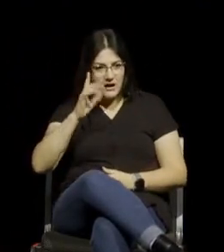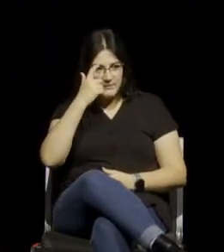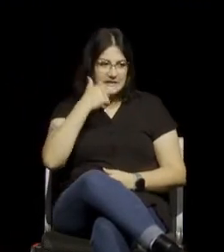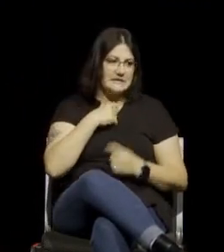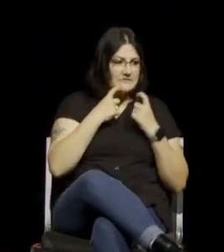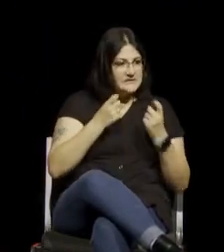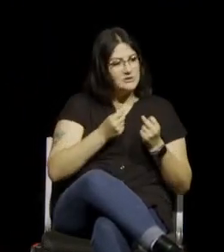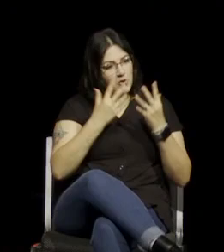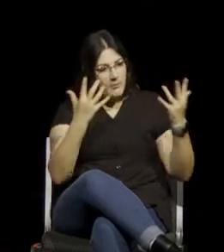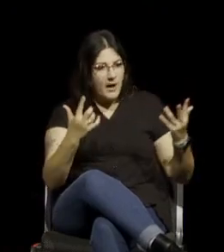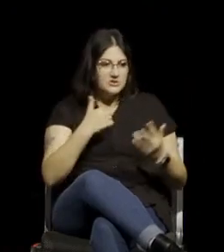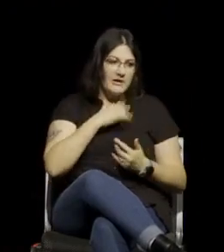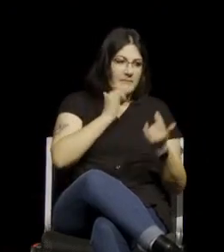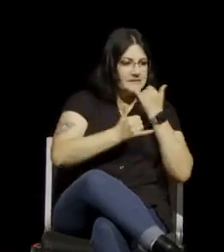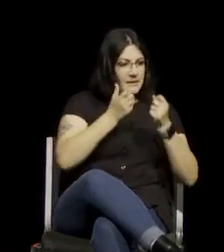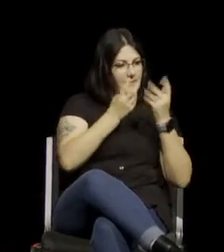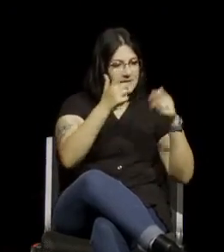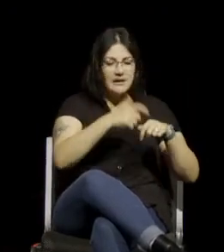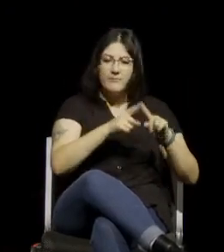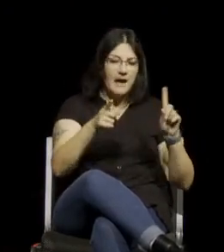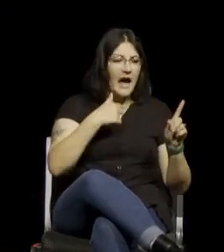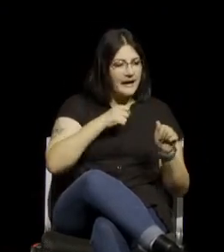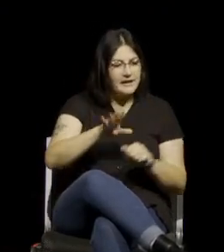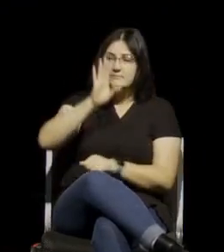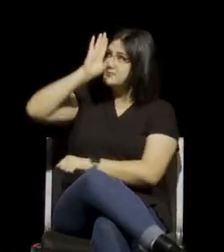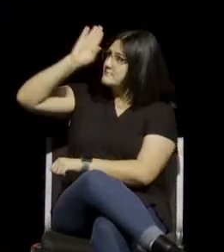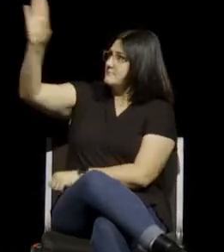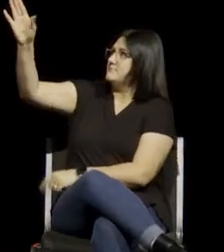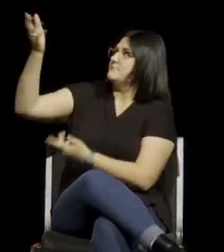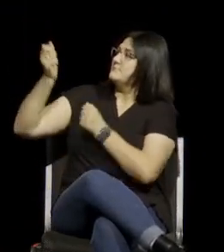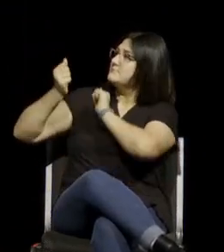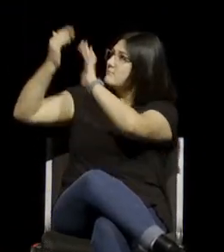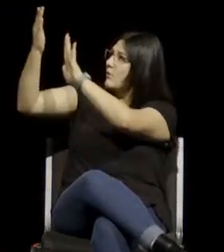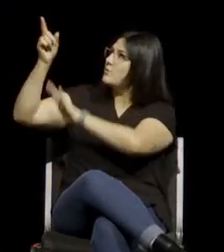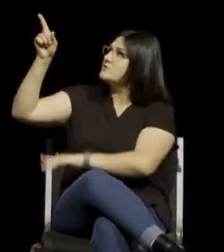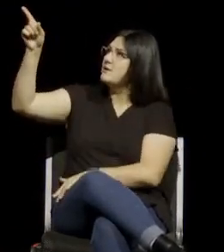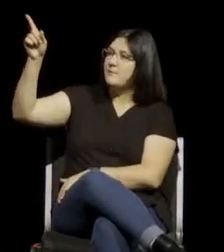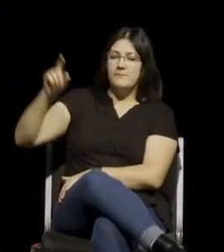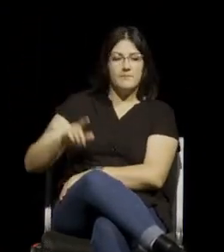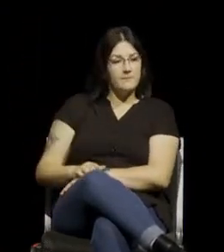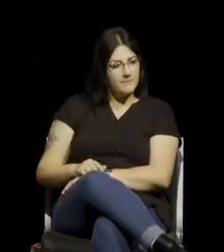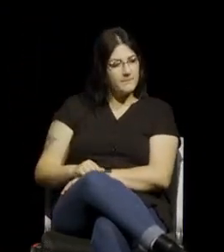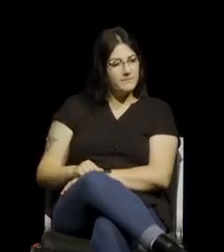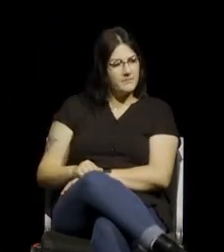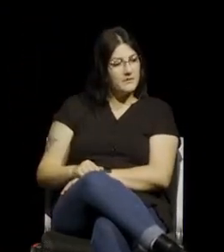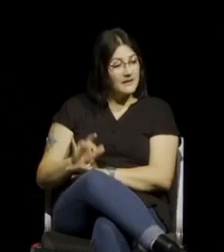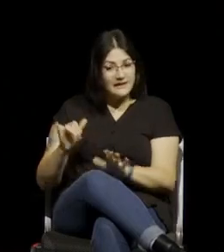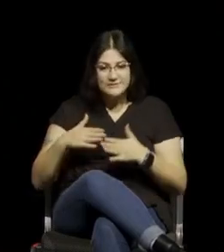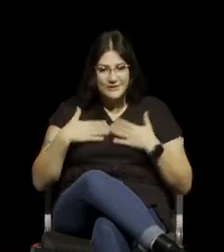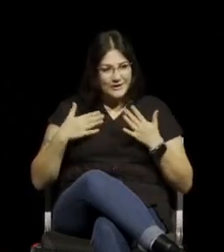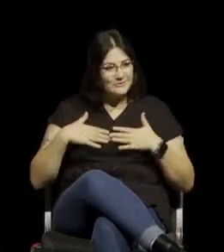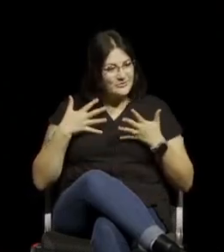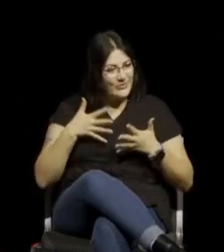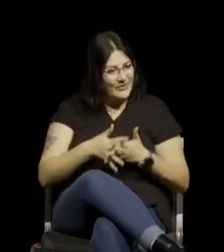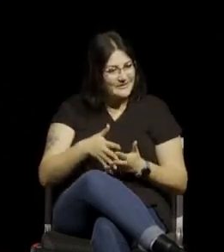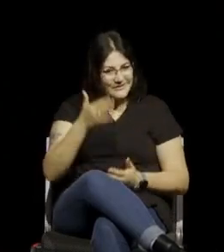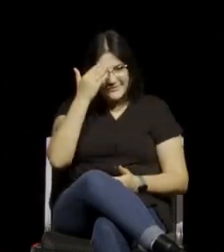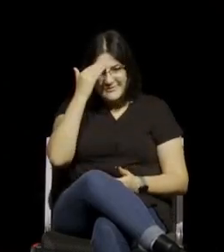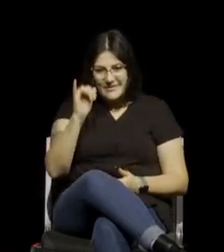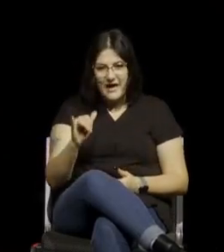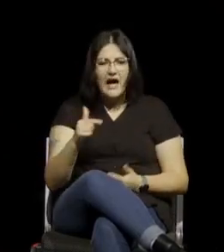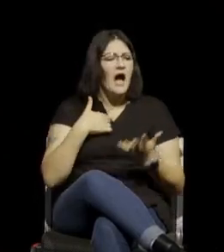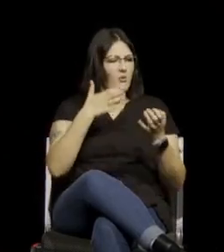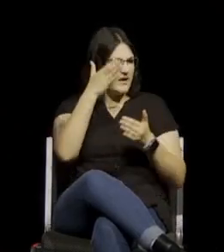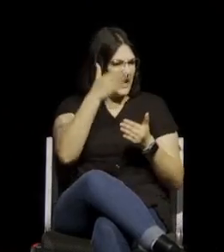I've messed up so much in my life, but I can boldly approach the throne of grace. What a joy that is to know. I